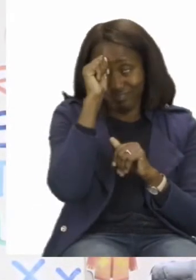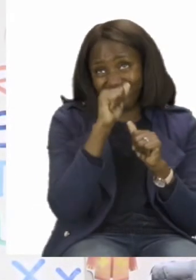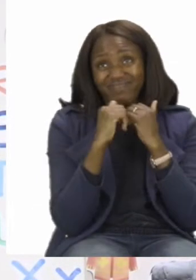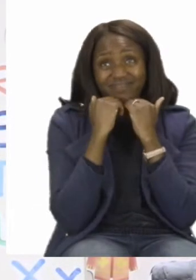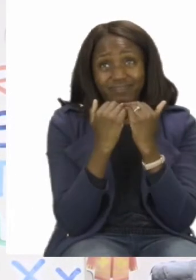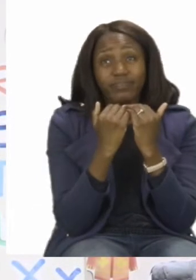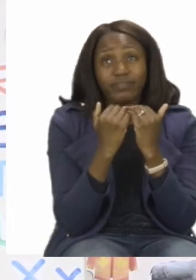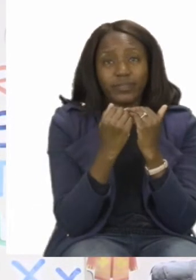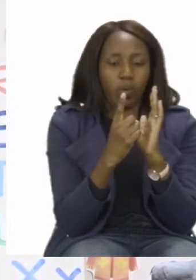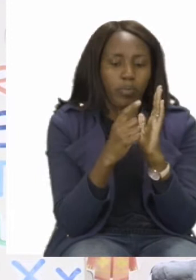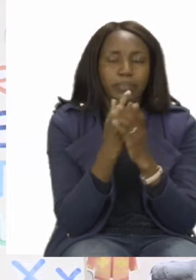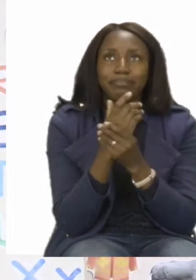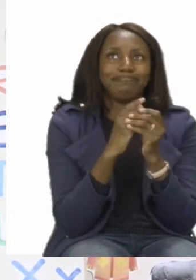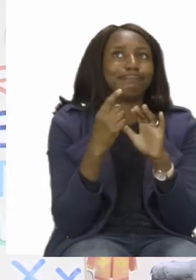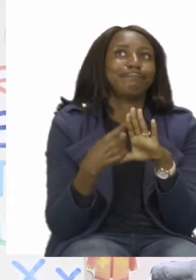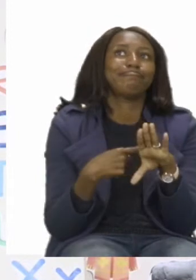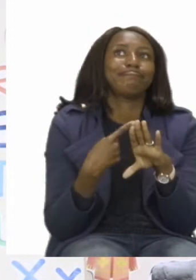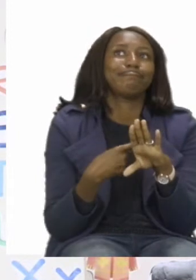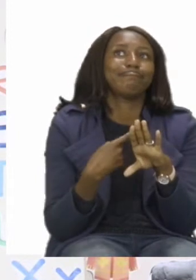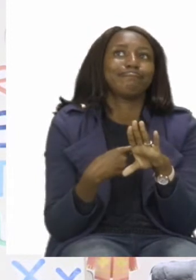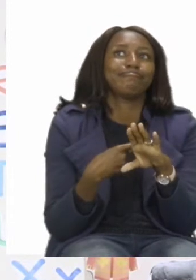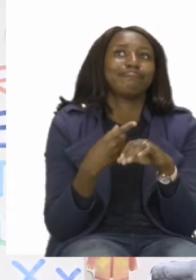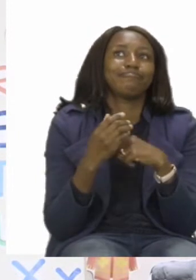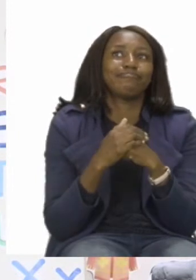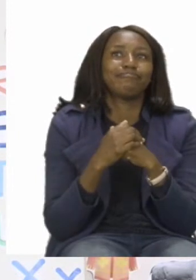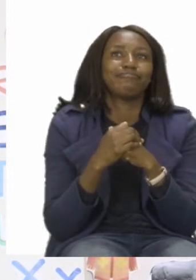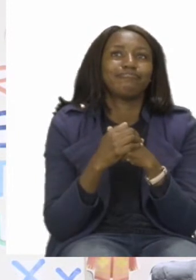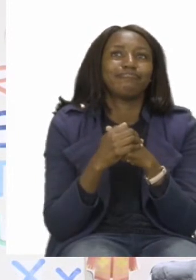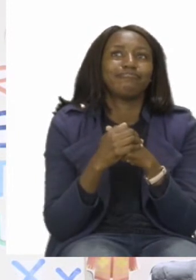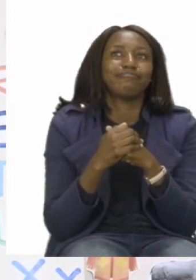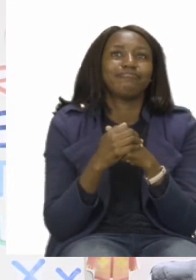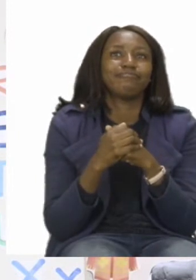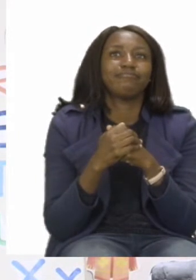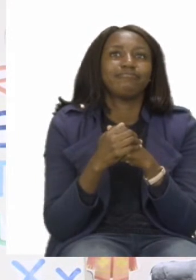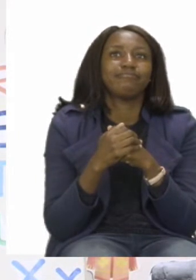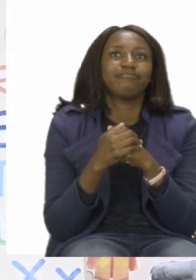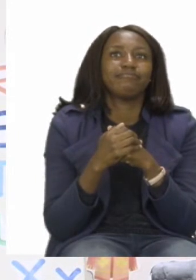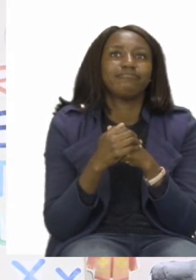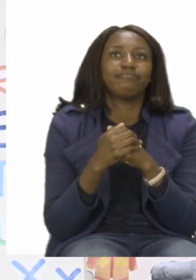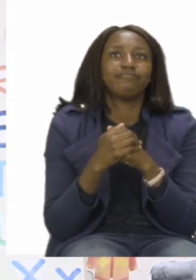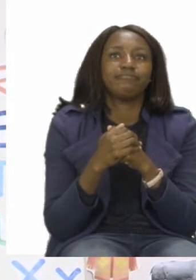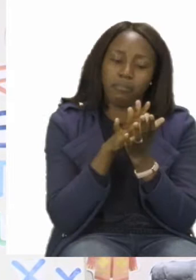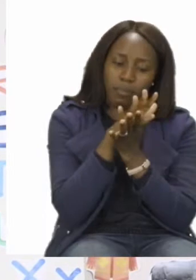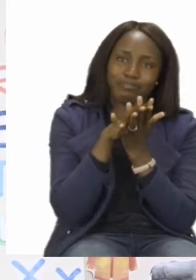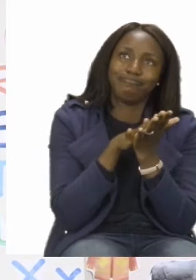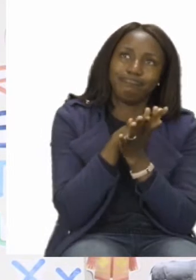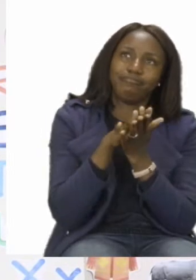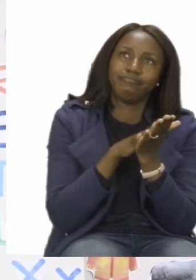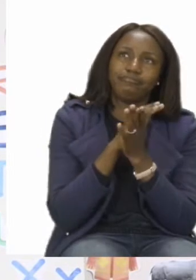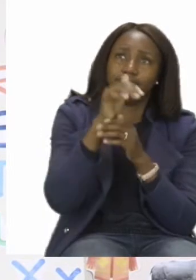have to remember to sanitize before we do anything else, boys and girls.